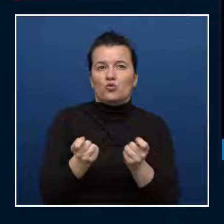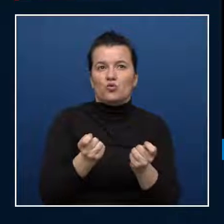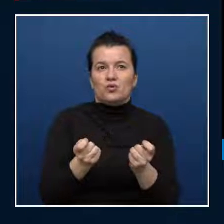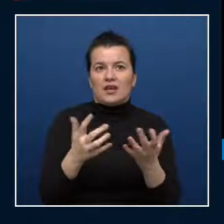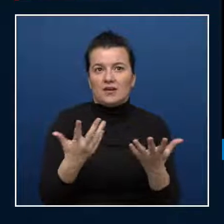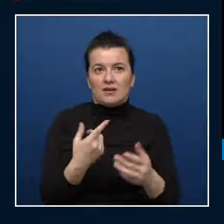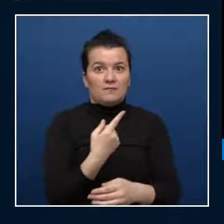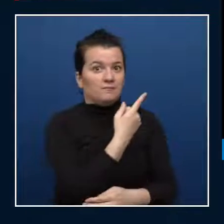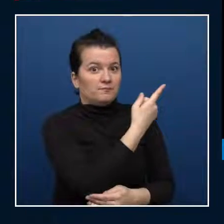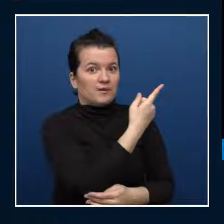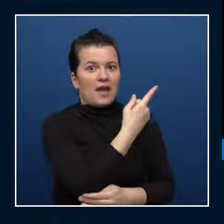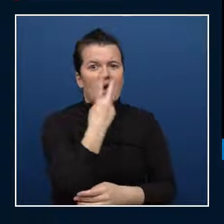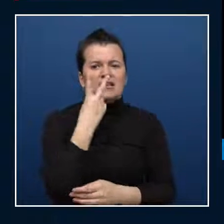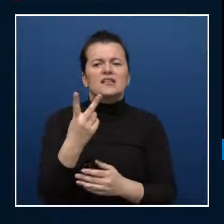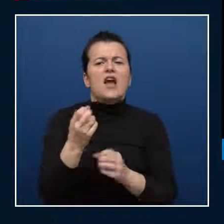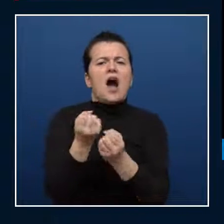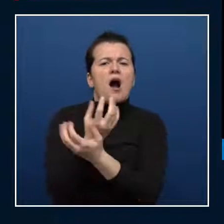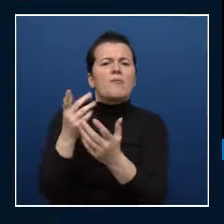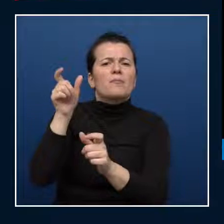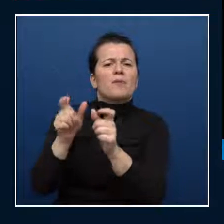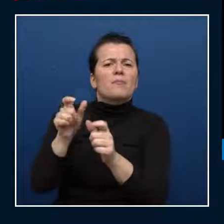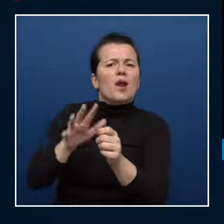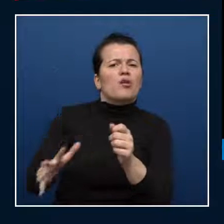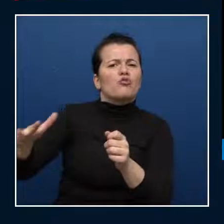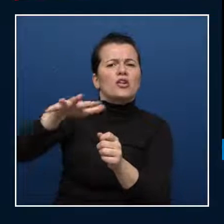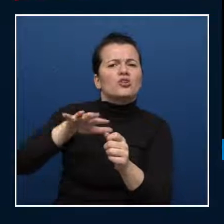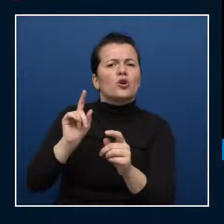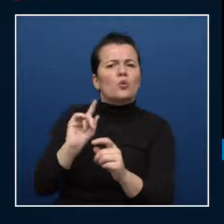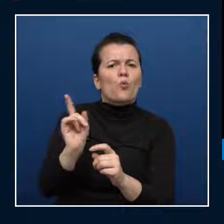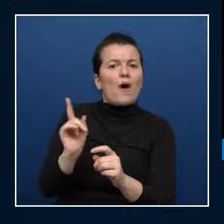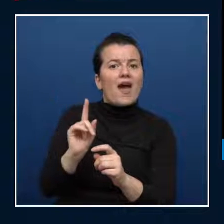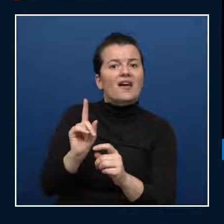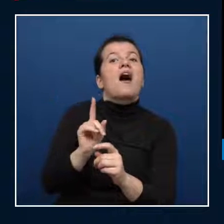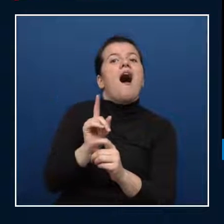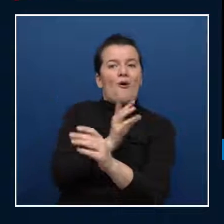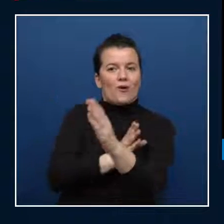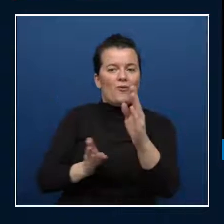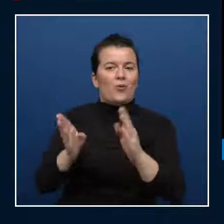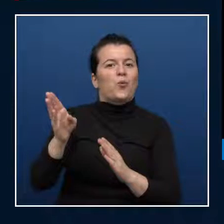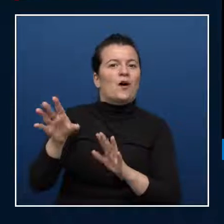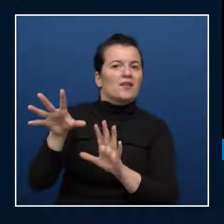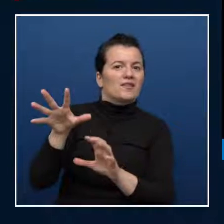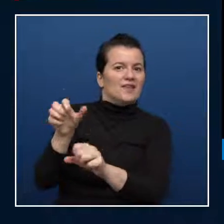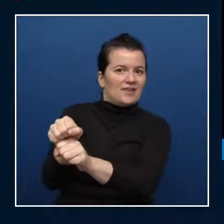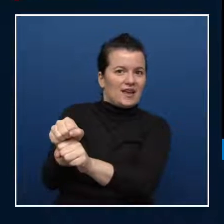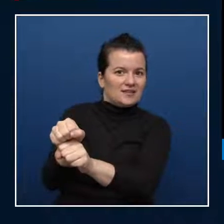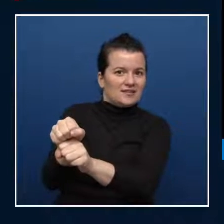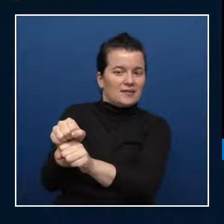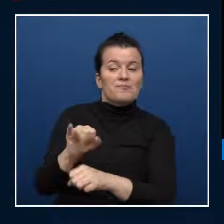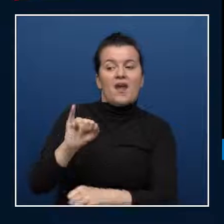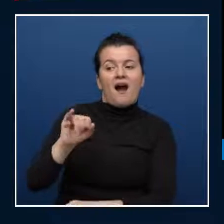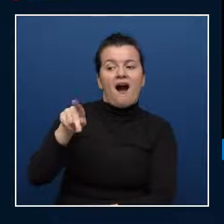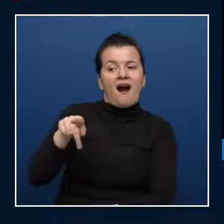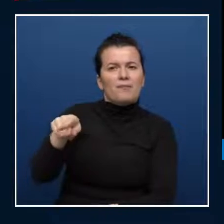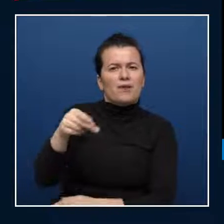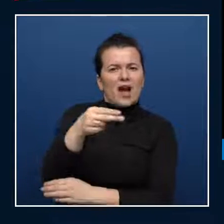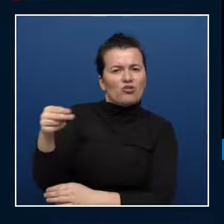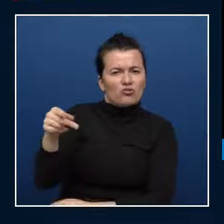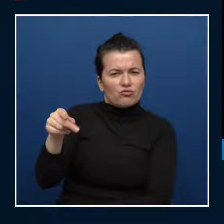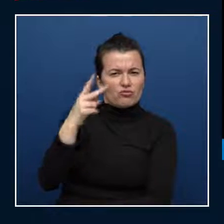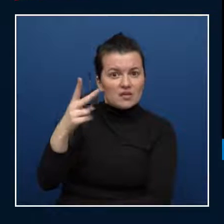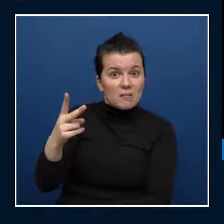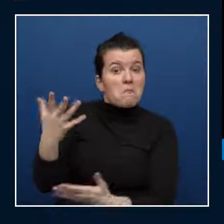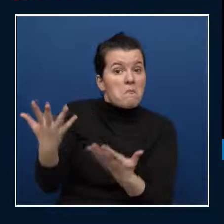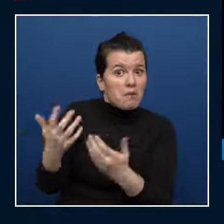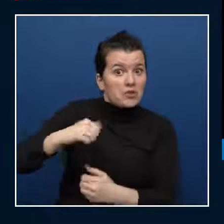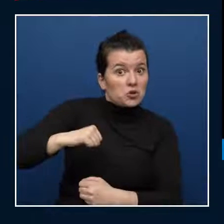users are actually based. So Traffic Manager will query where the request is coming from, whether that IP address is based somewhere in Scotland, and if it